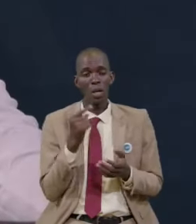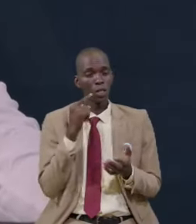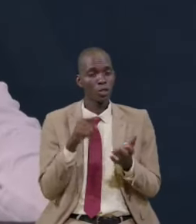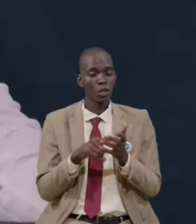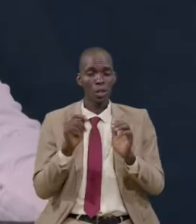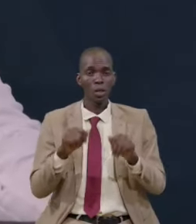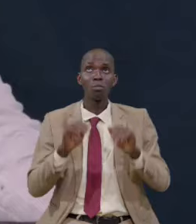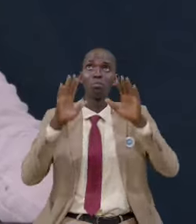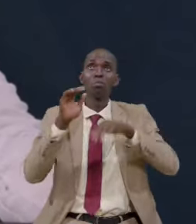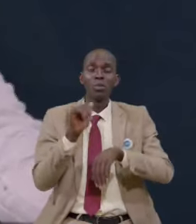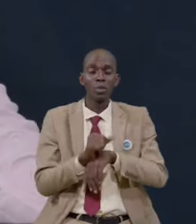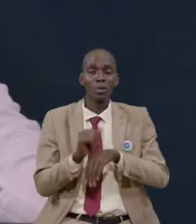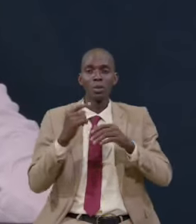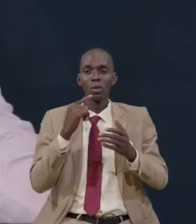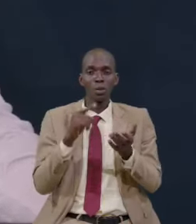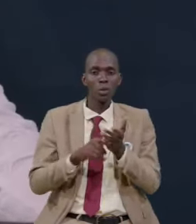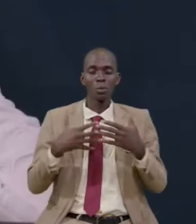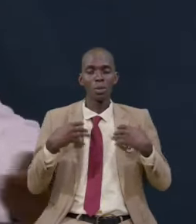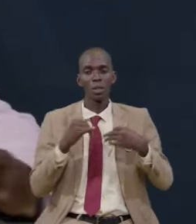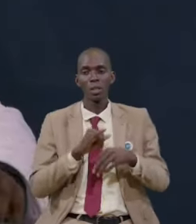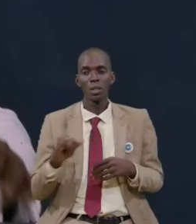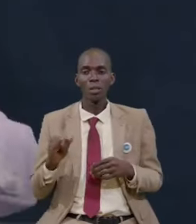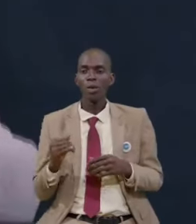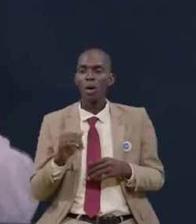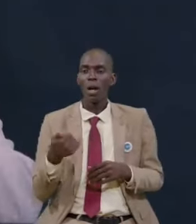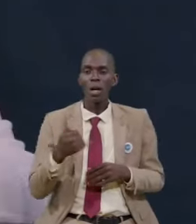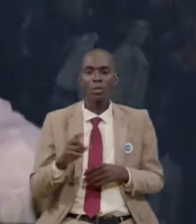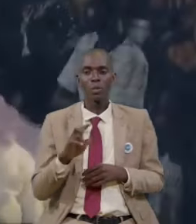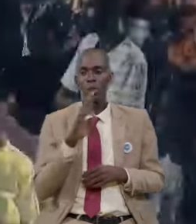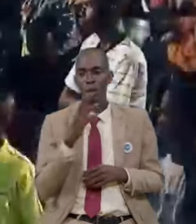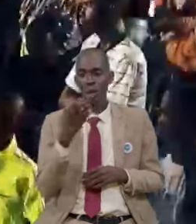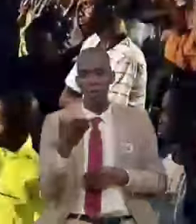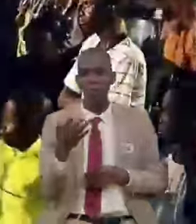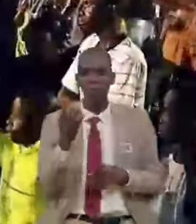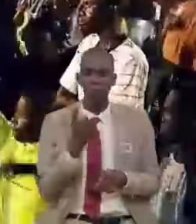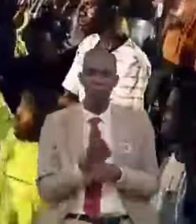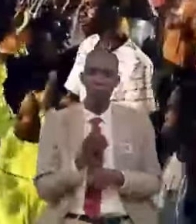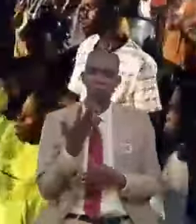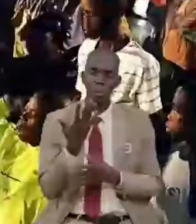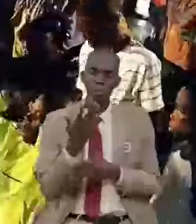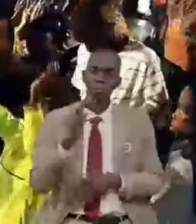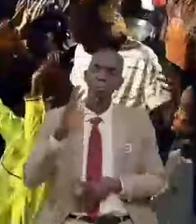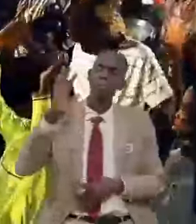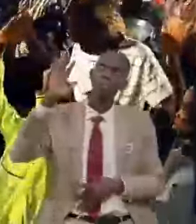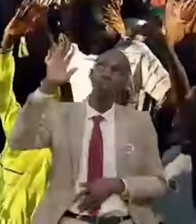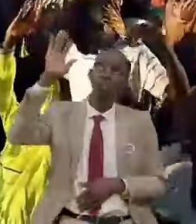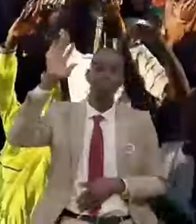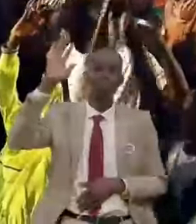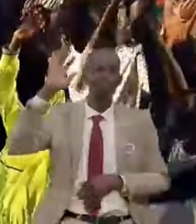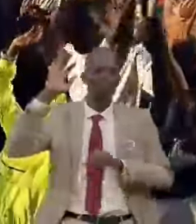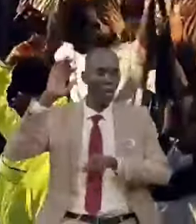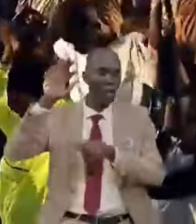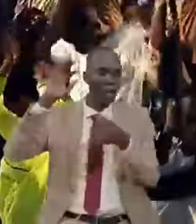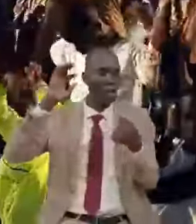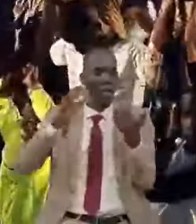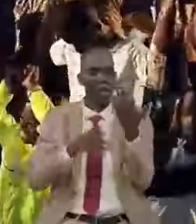deliverance. Wherever you are, just raise up your hand. And lay your hand in the place where